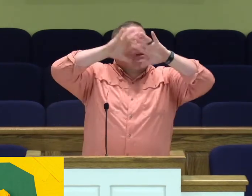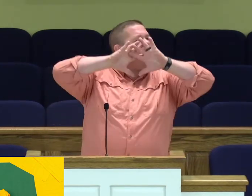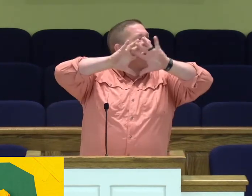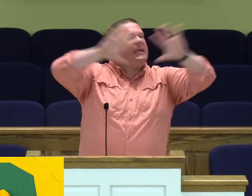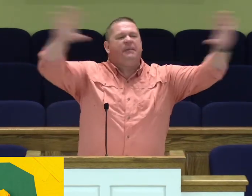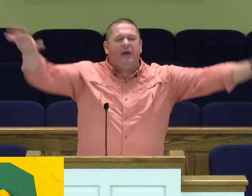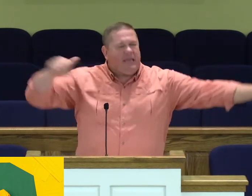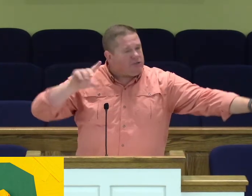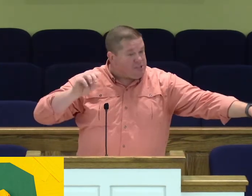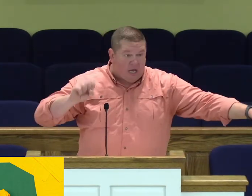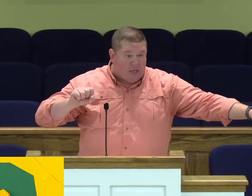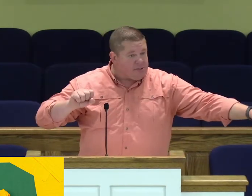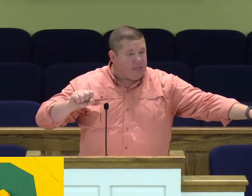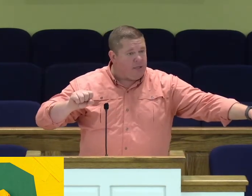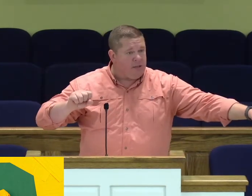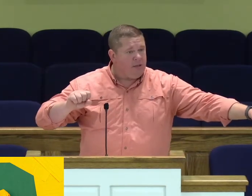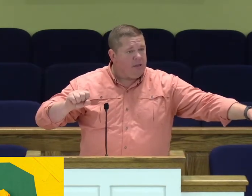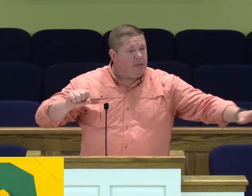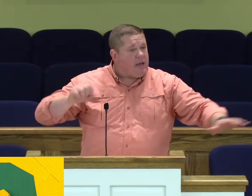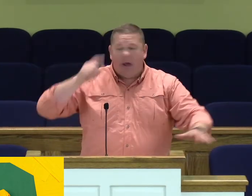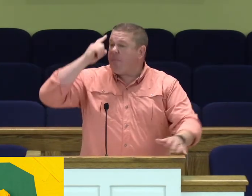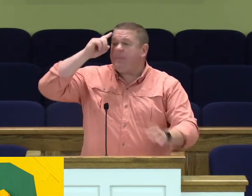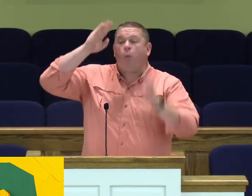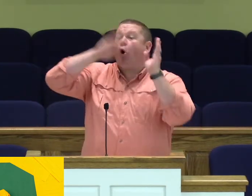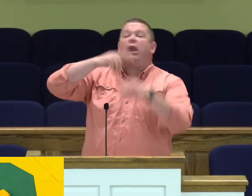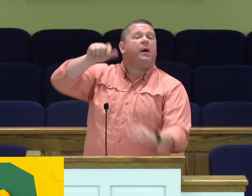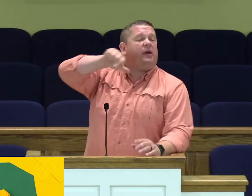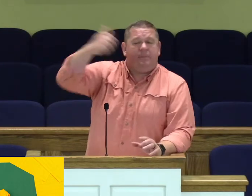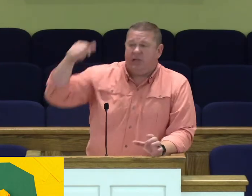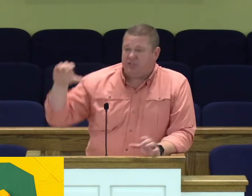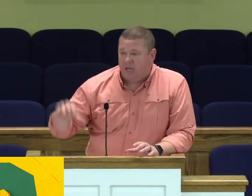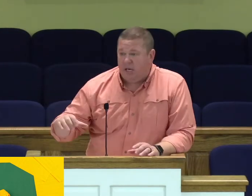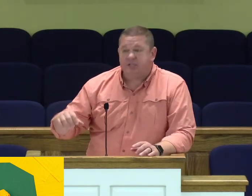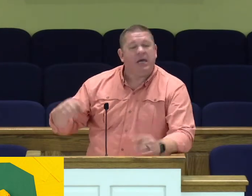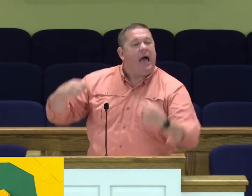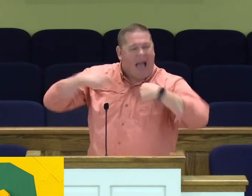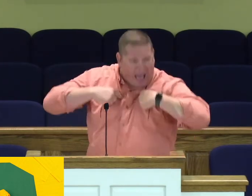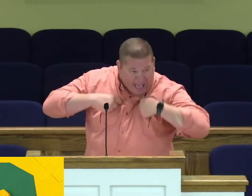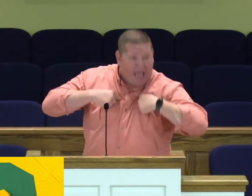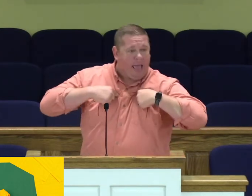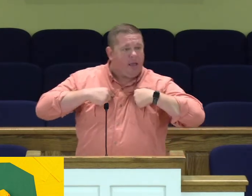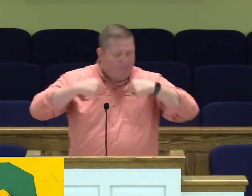I don't care what anybody else does. I'm not worried about what anybody else does.